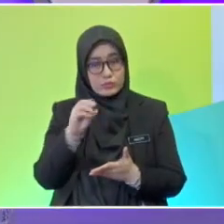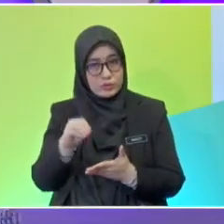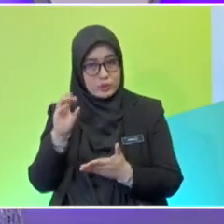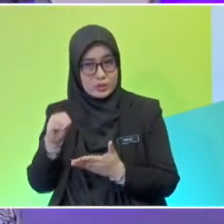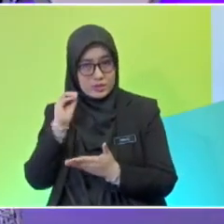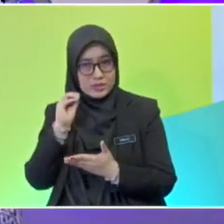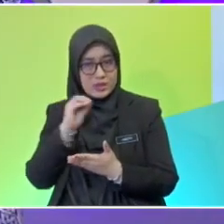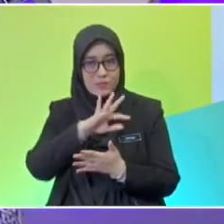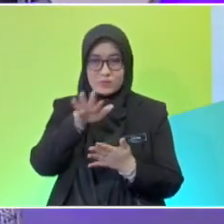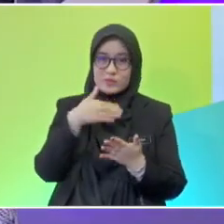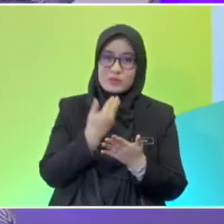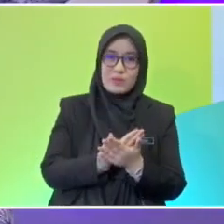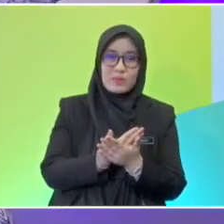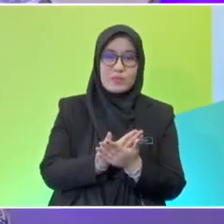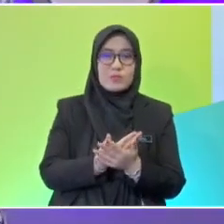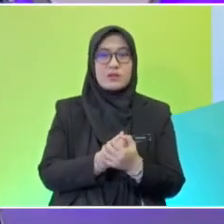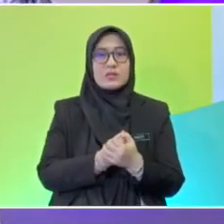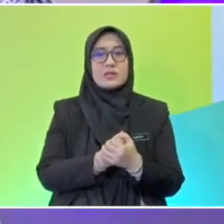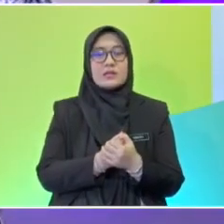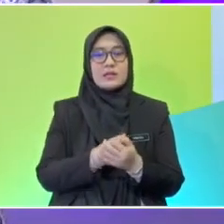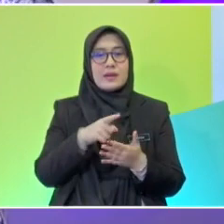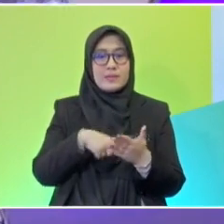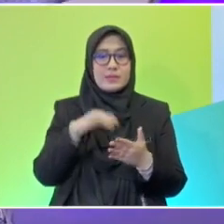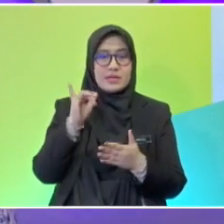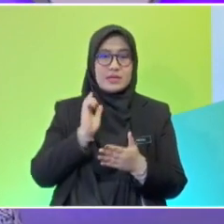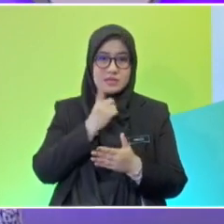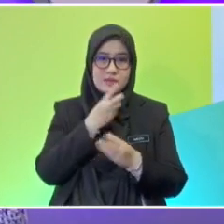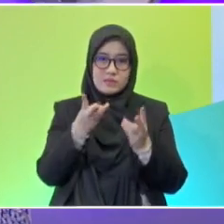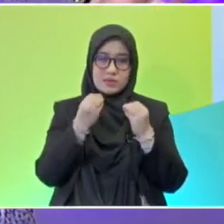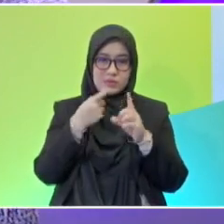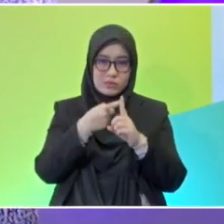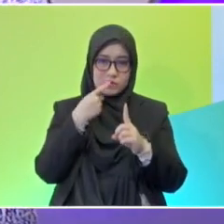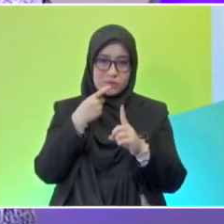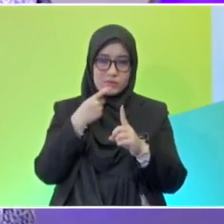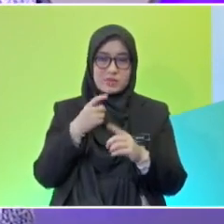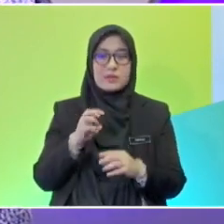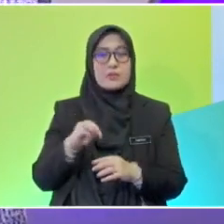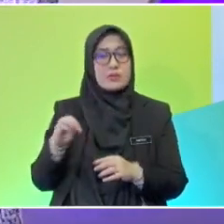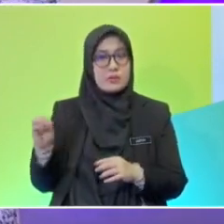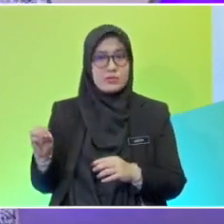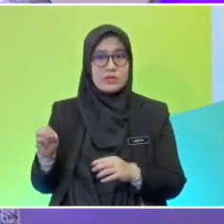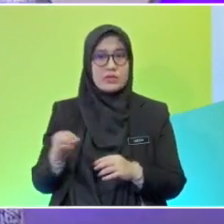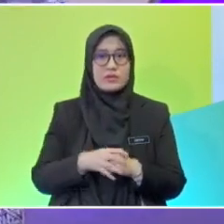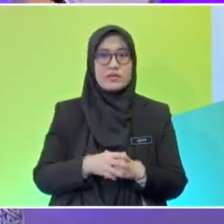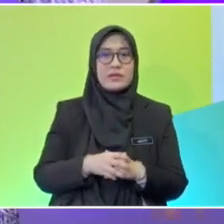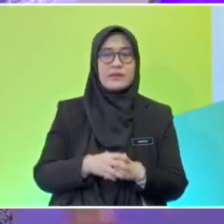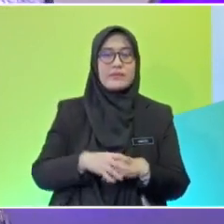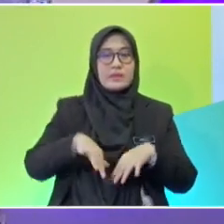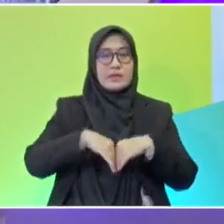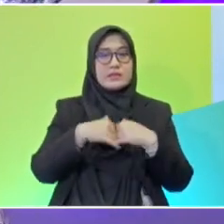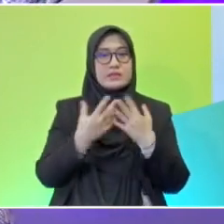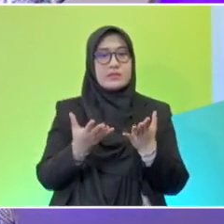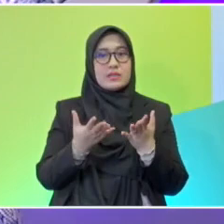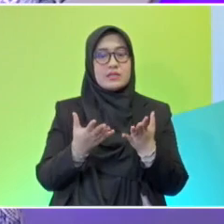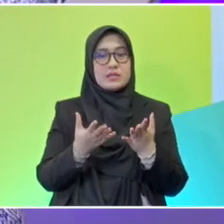gathered oral responses, we have gathered written responses. Now, where do I put this data? So there are many ways, but